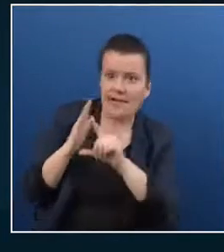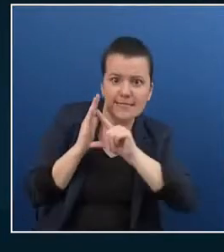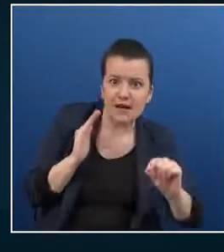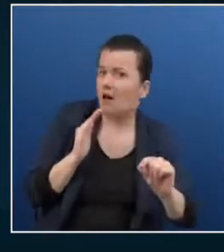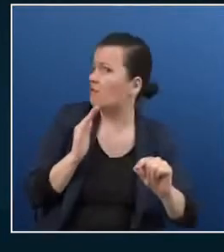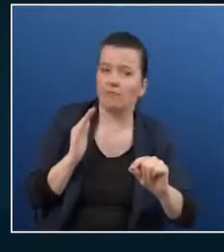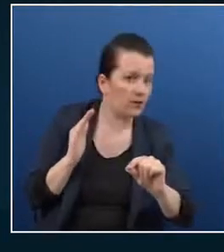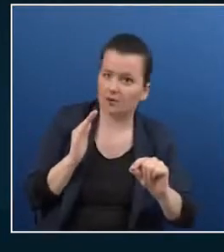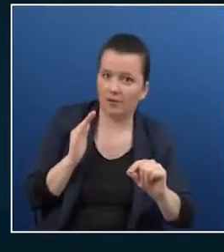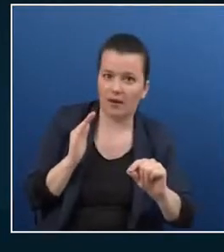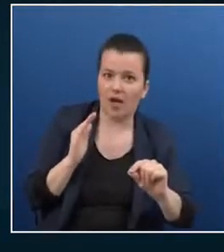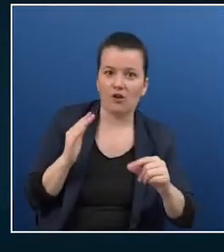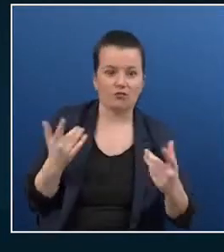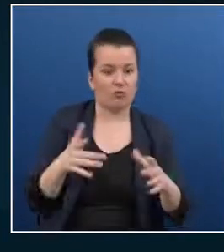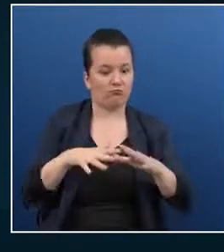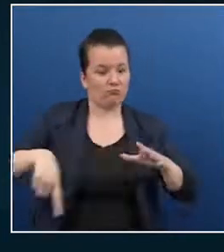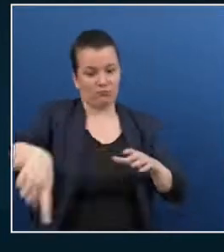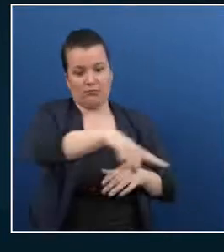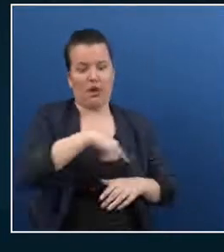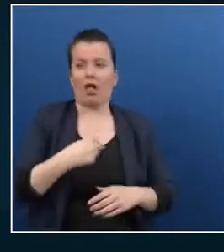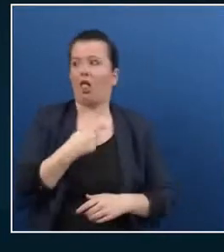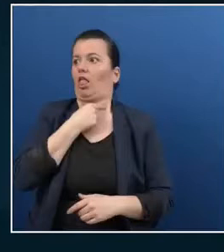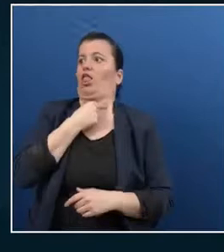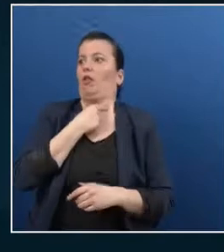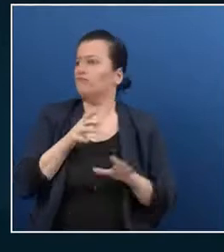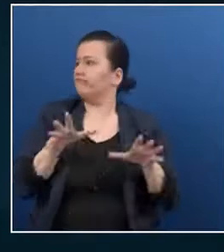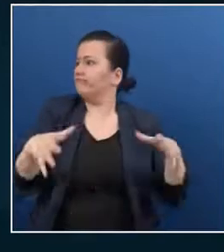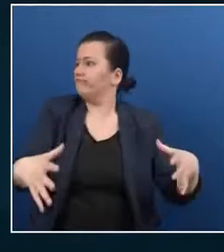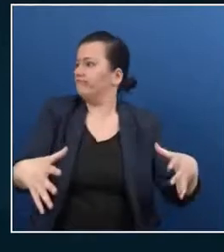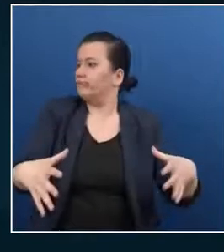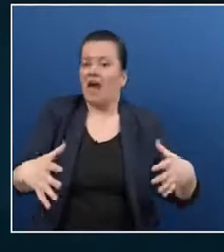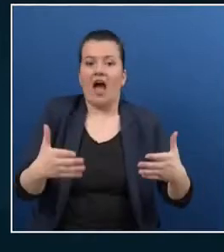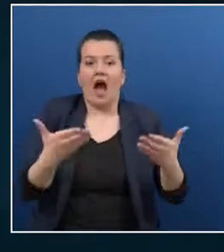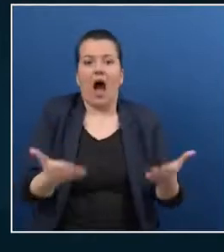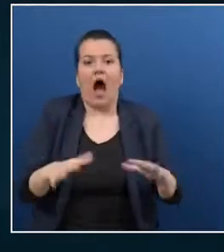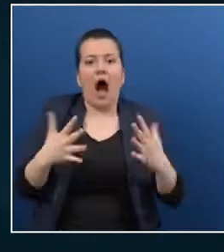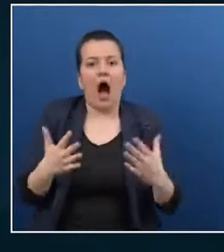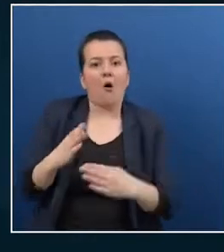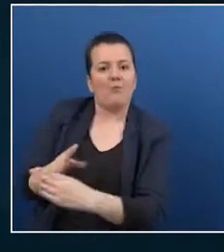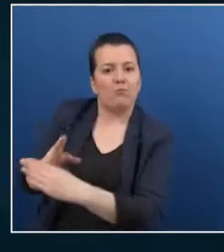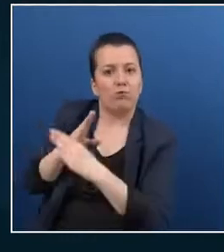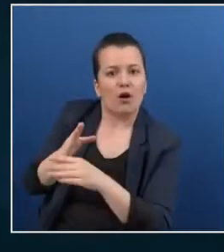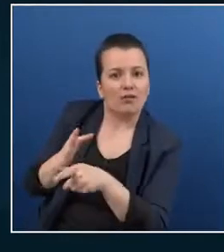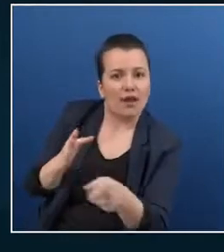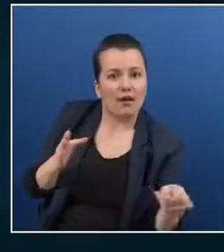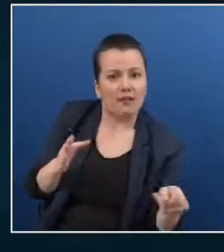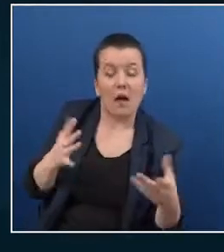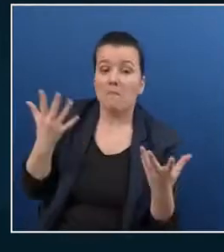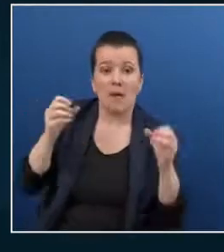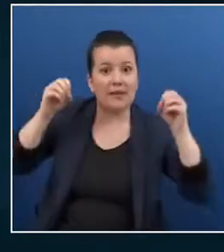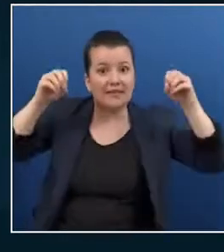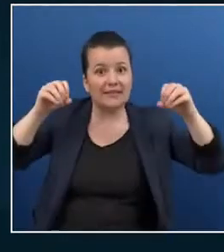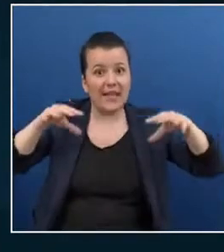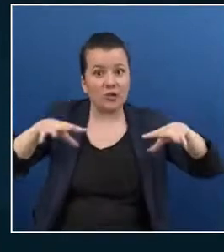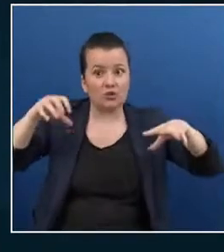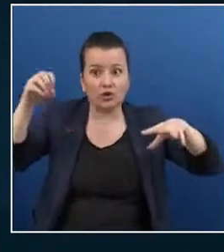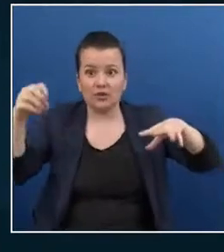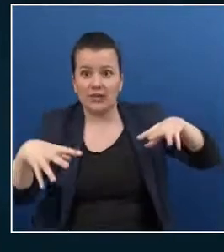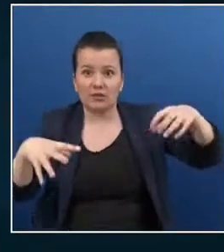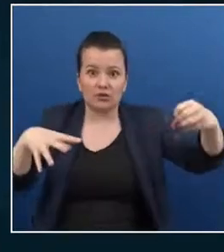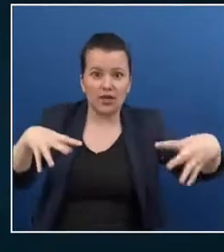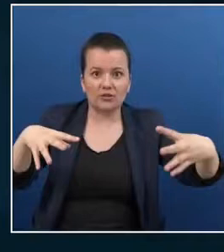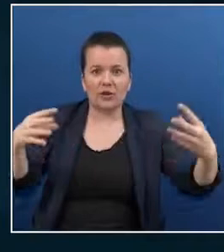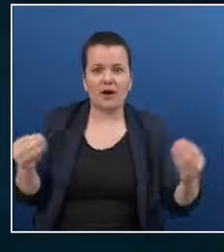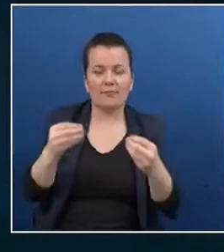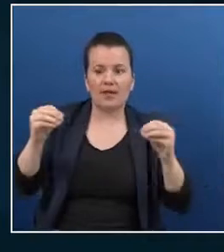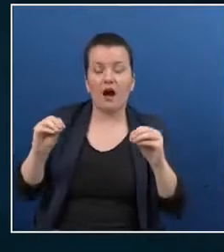stop someone or something or make them less impactful using sensors. And then you're trying to communicate to